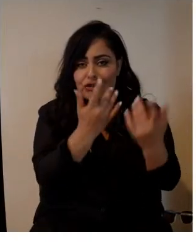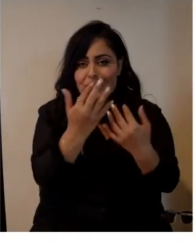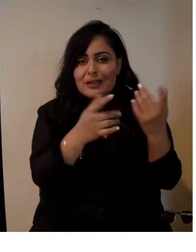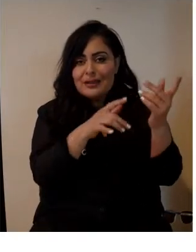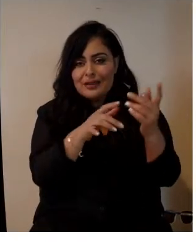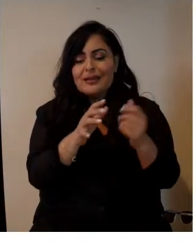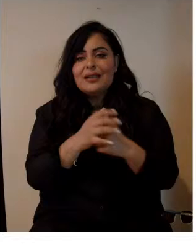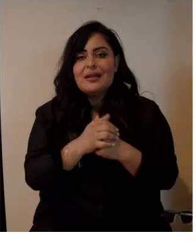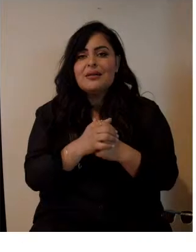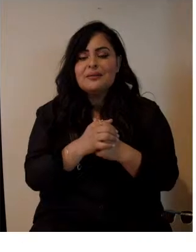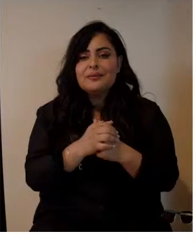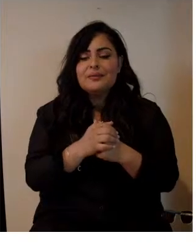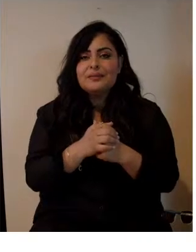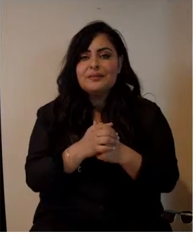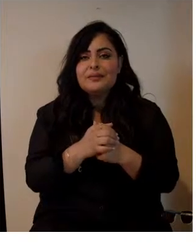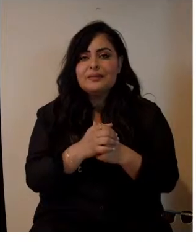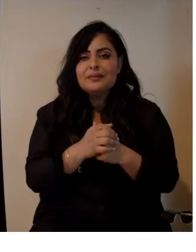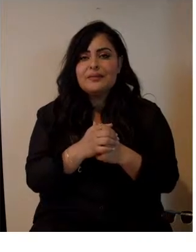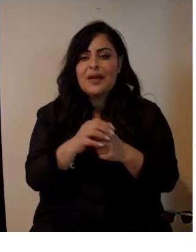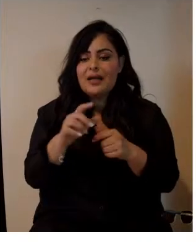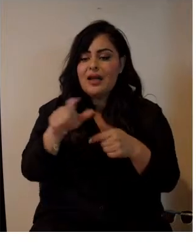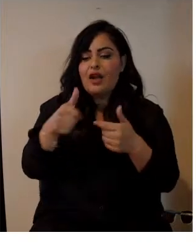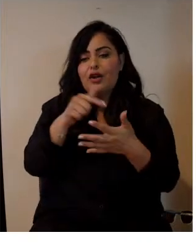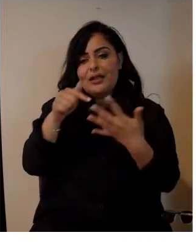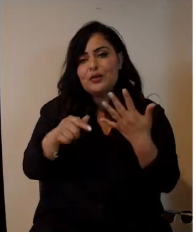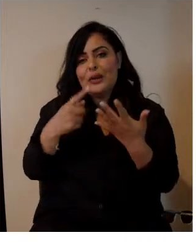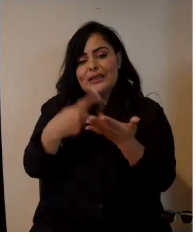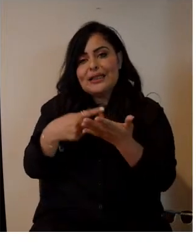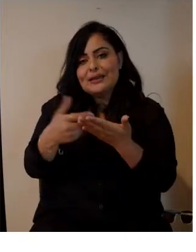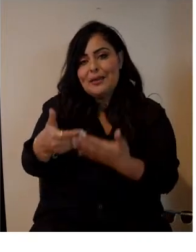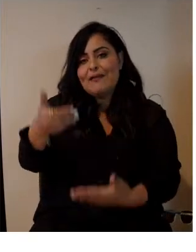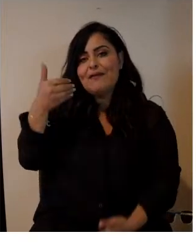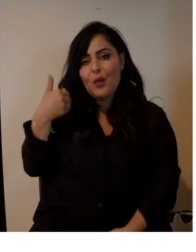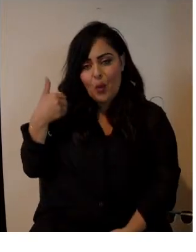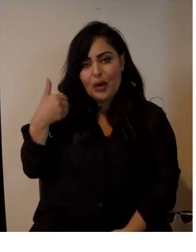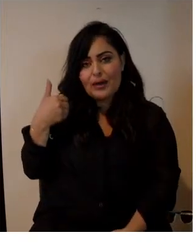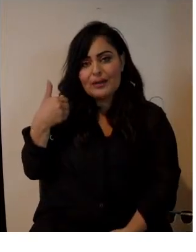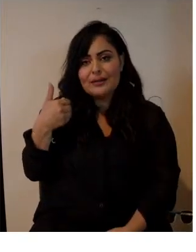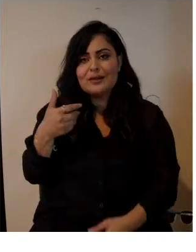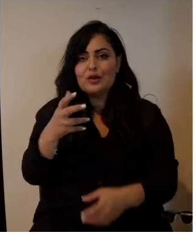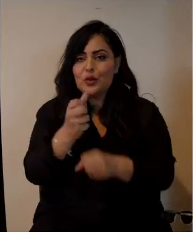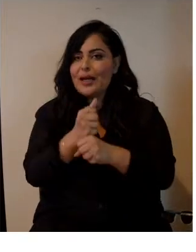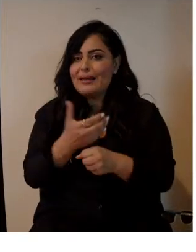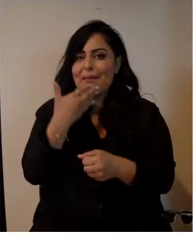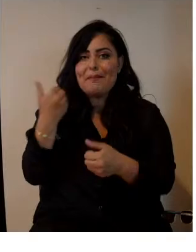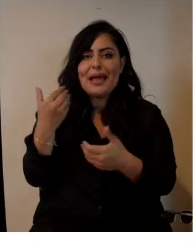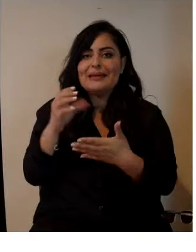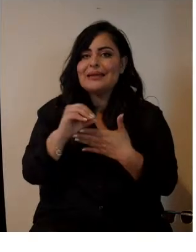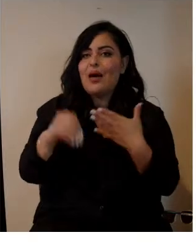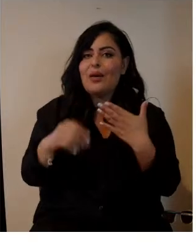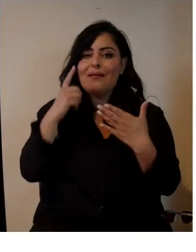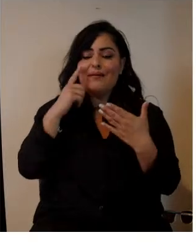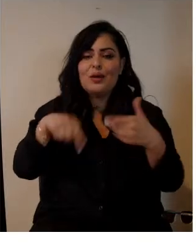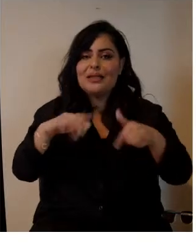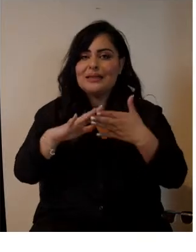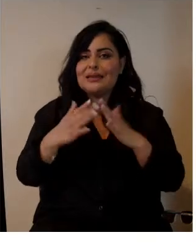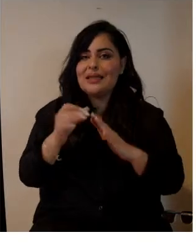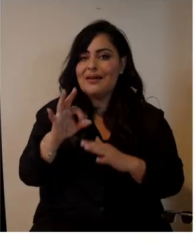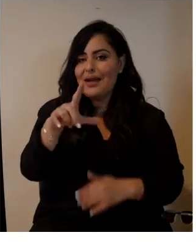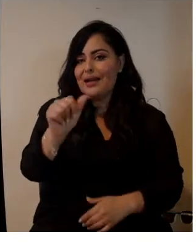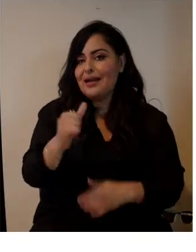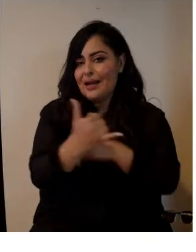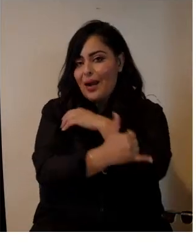that we've spoken of previously are all things that we're looking at in order to get the best outcome we can for the citizens of Los Angeles County.